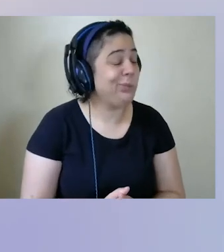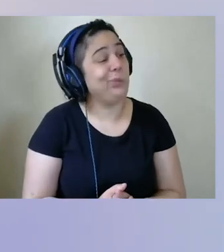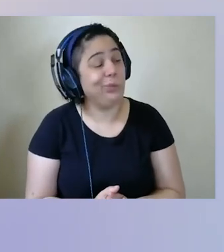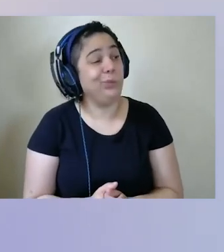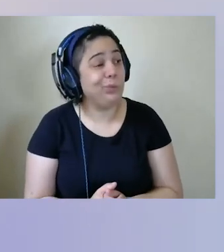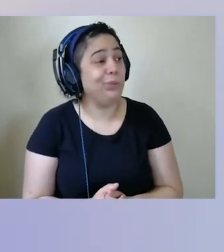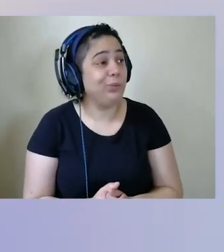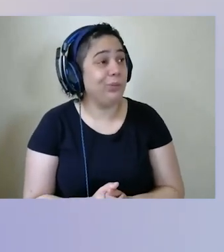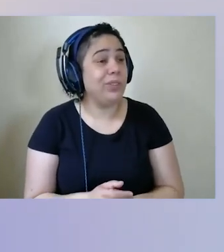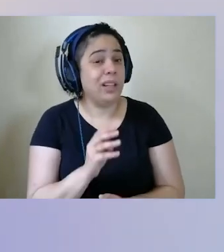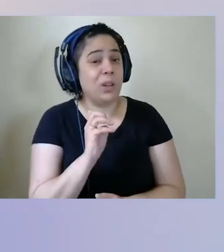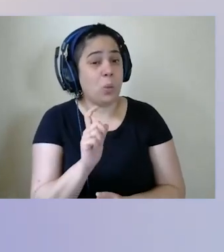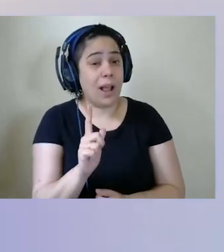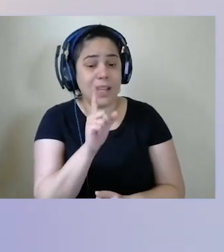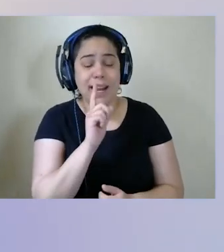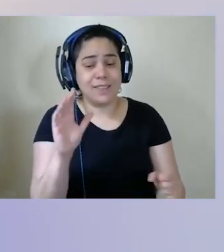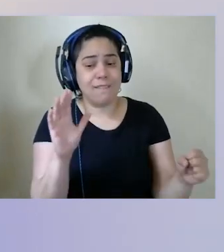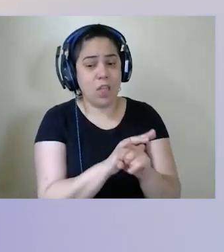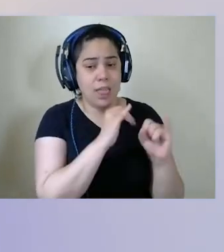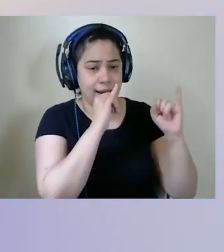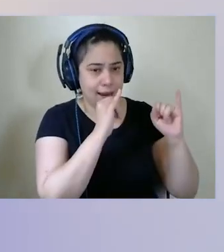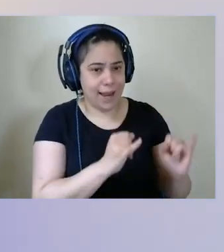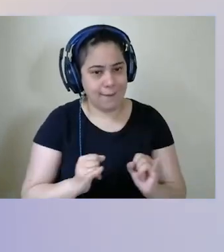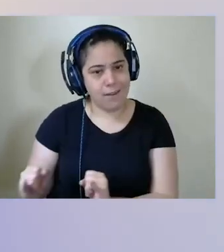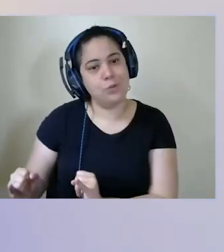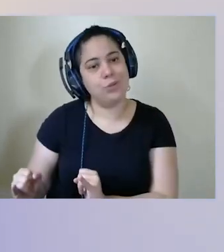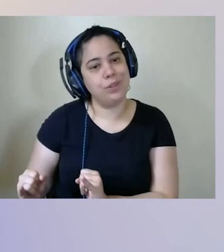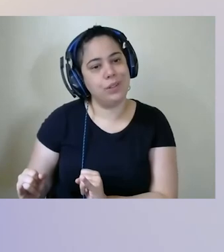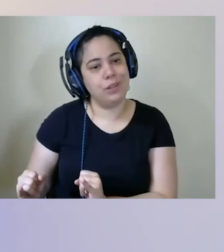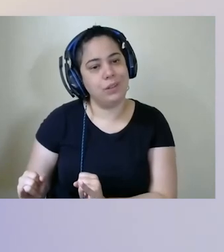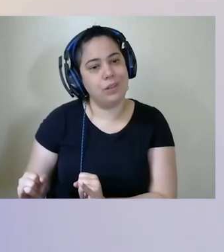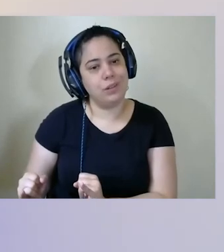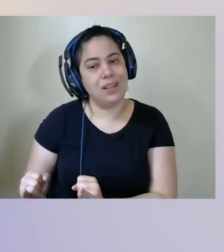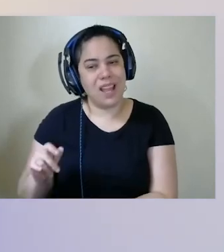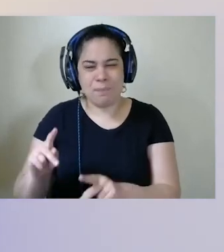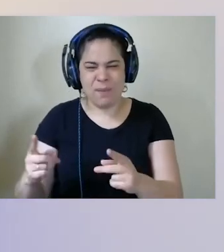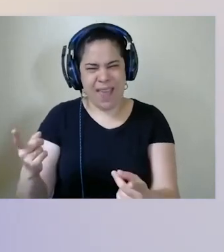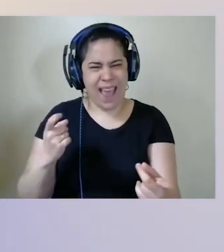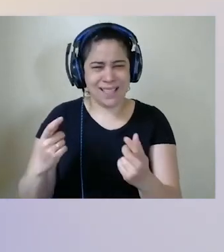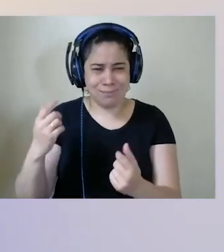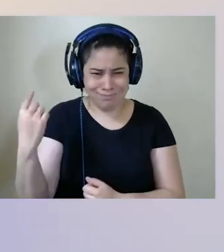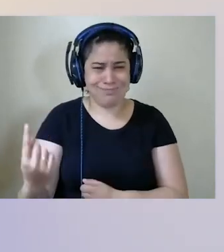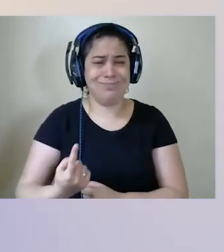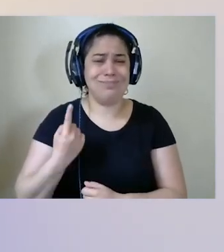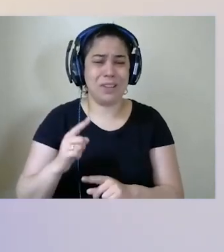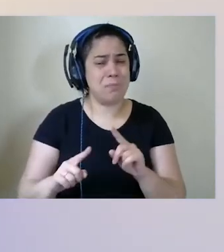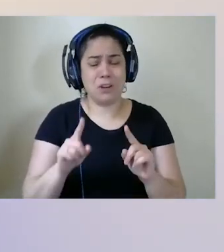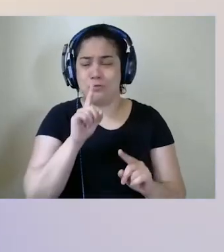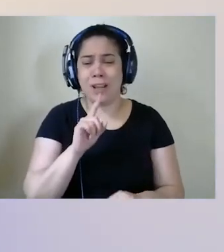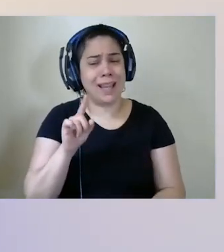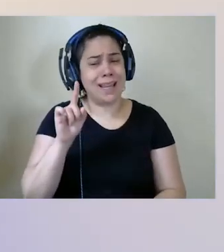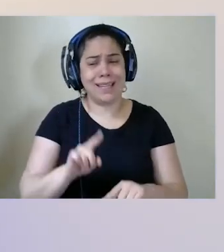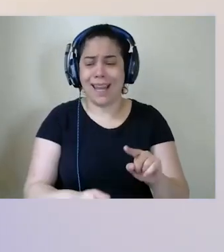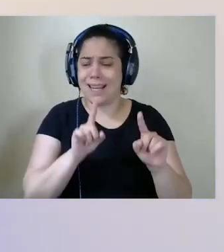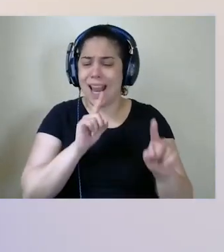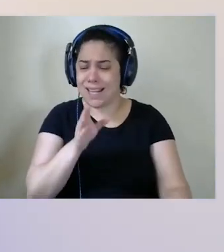It's entirely individual. And I'm asked this question all the time, and I really can't answer it.